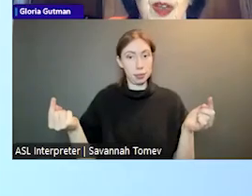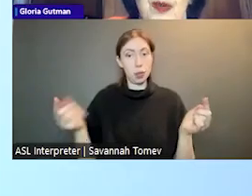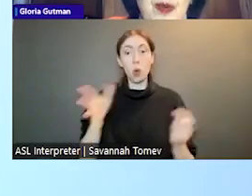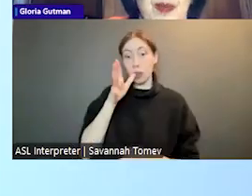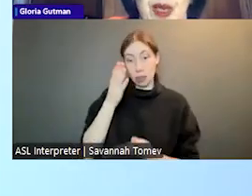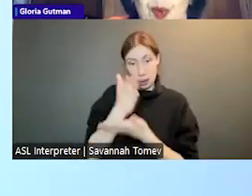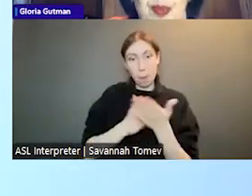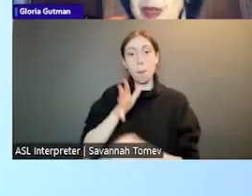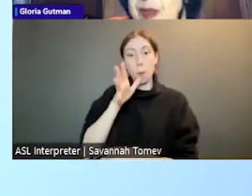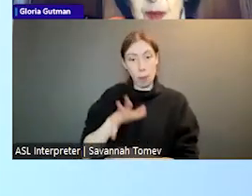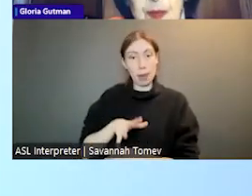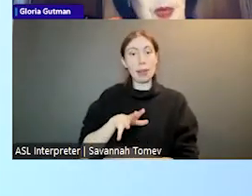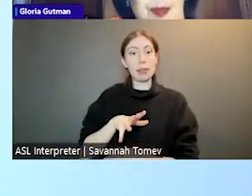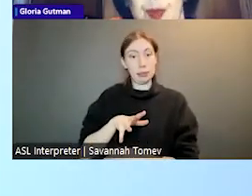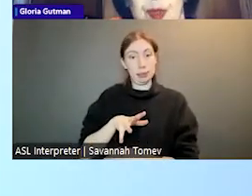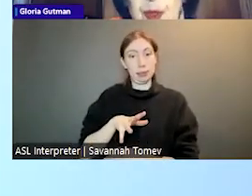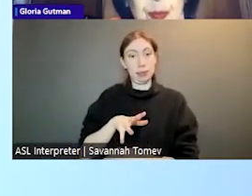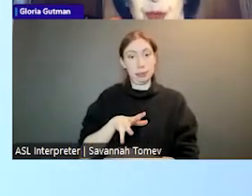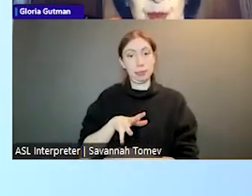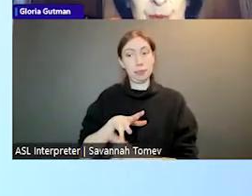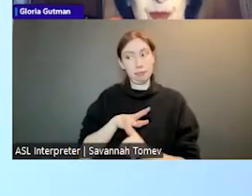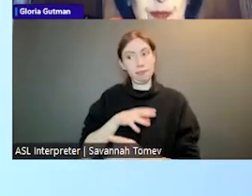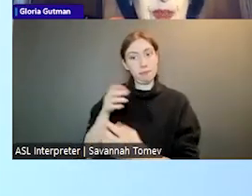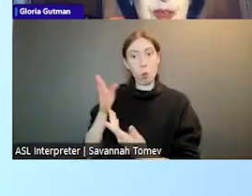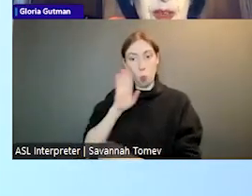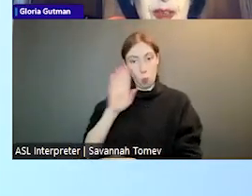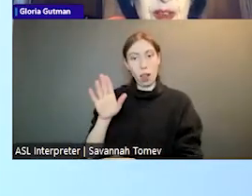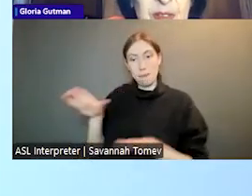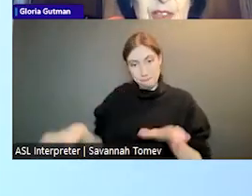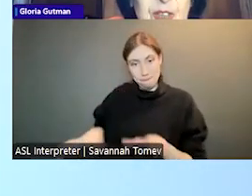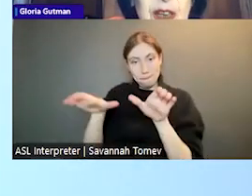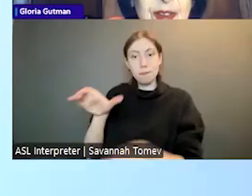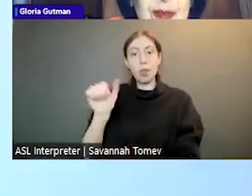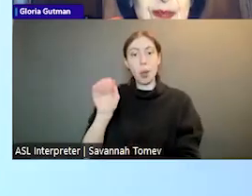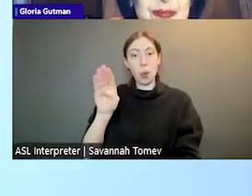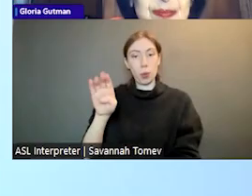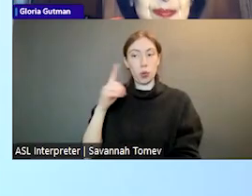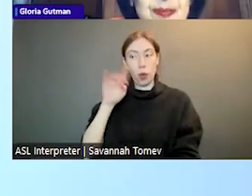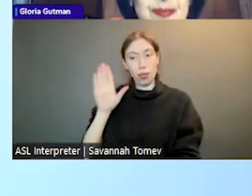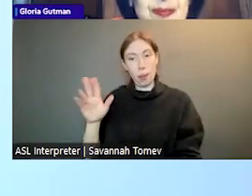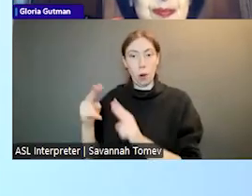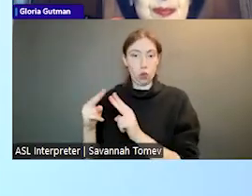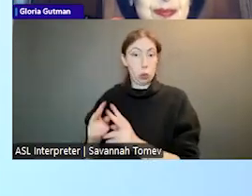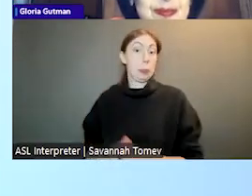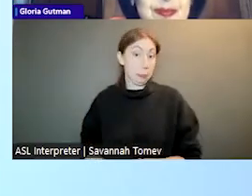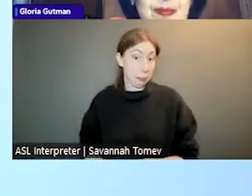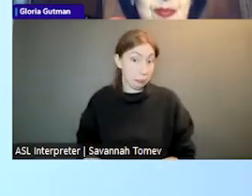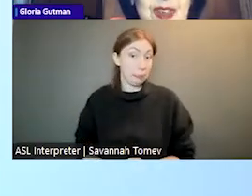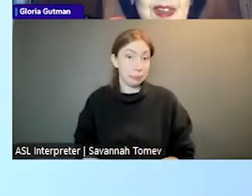females may well be abusing their partners. Next slide.